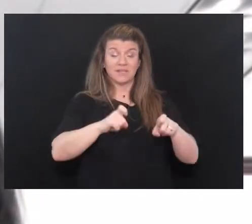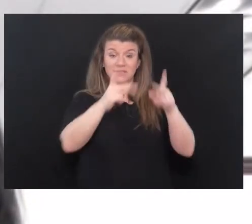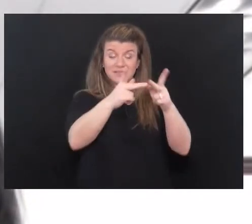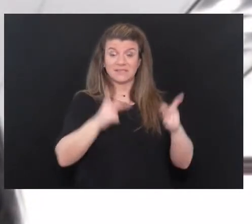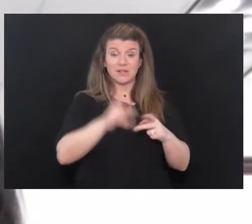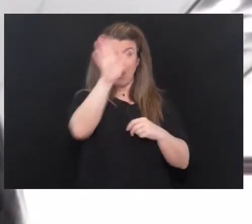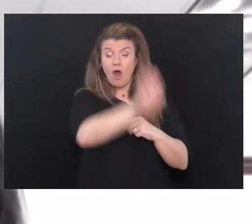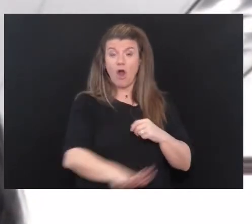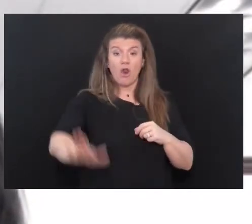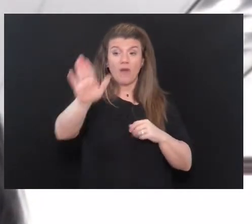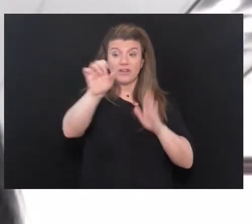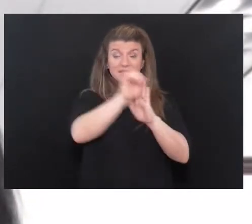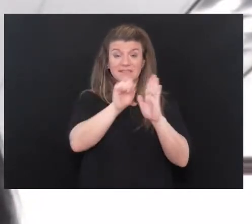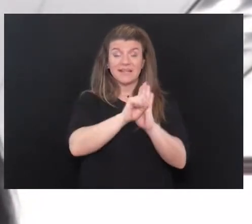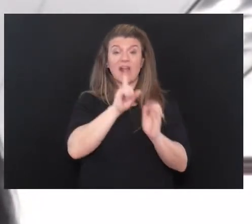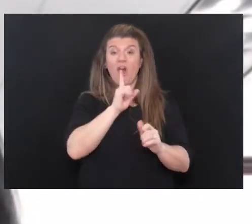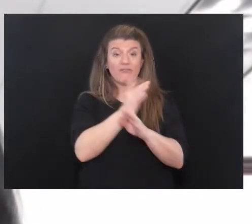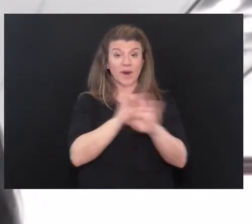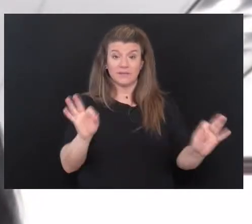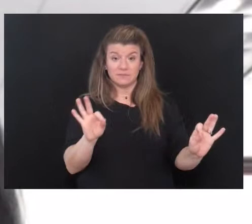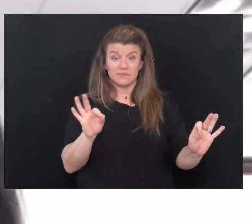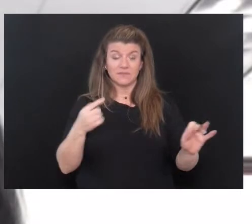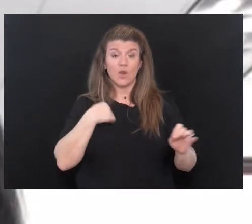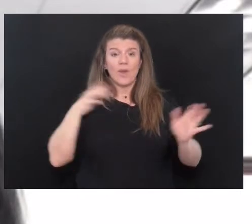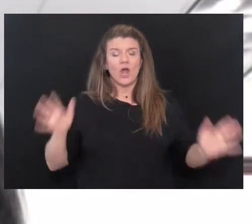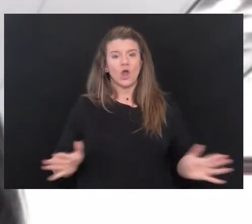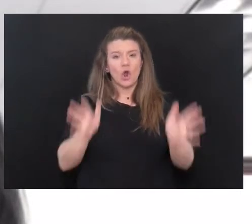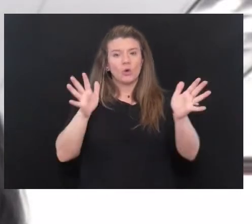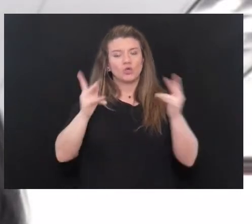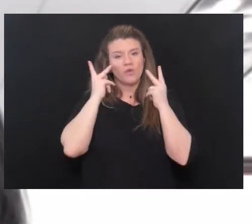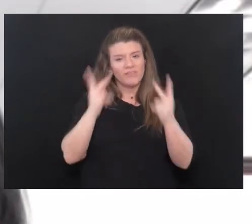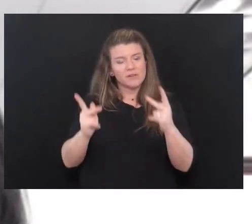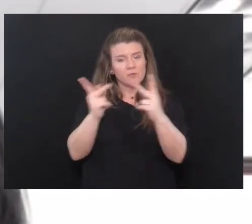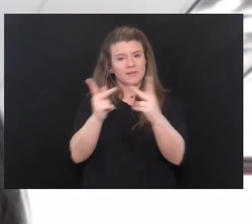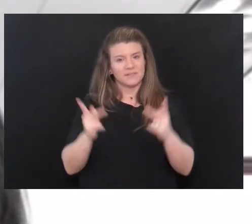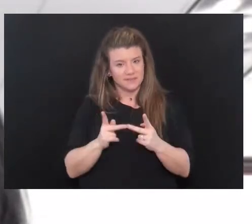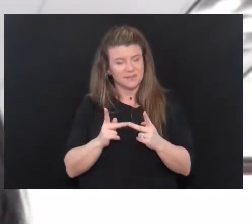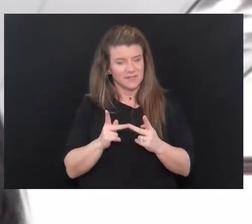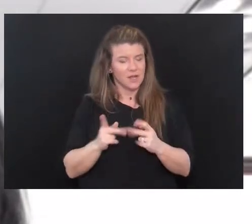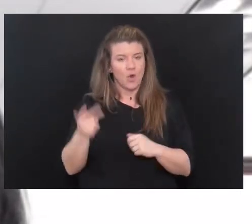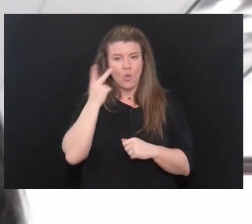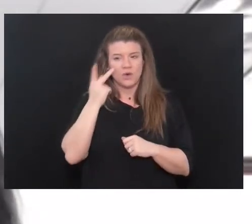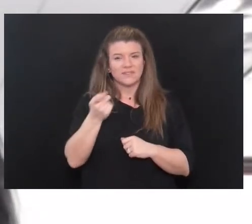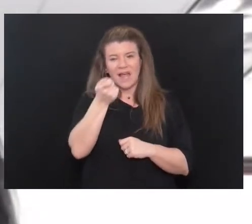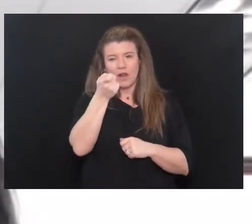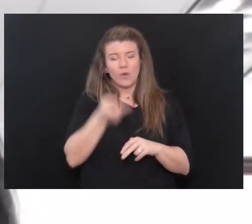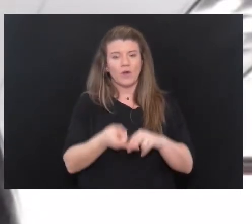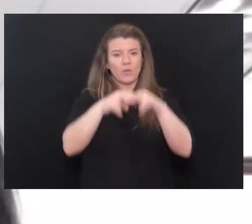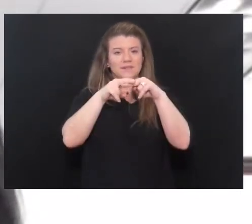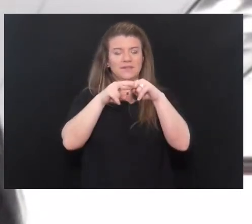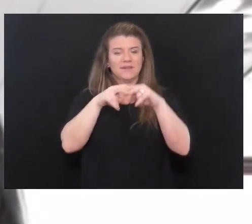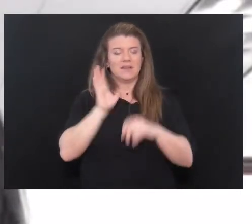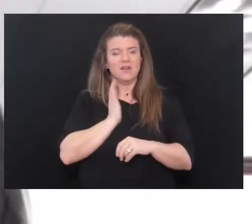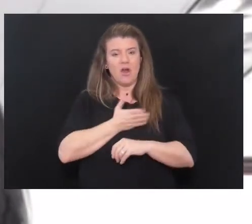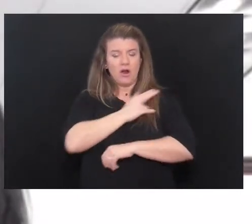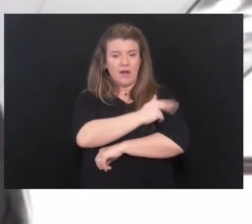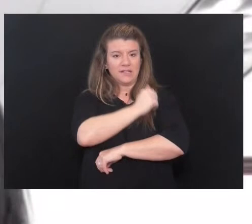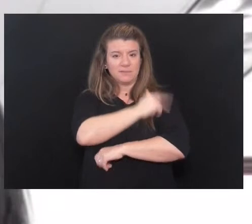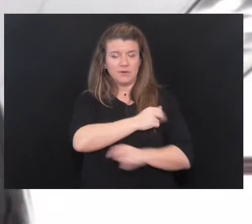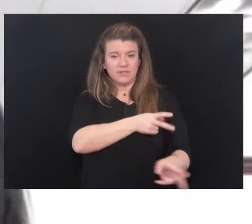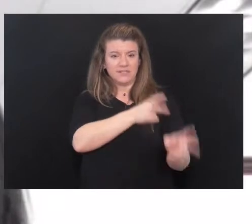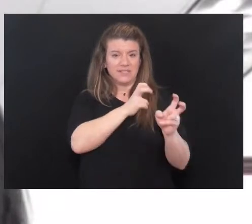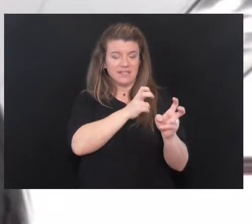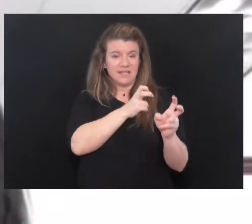the state that are free. We do encourage you to visit these sites. We are seeing a slight increase in our